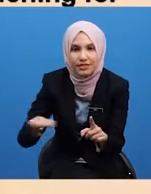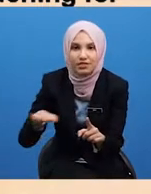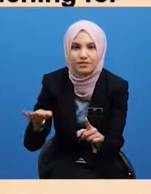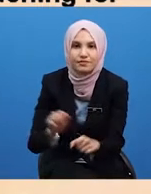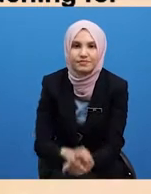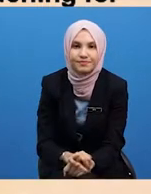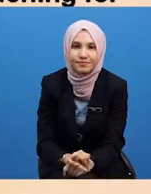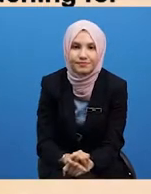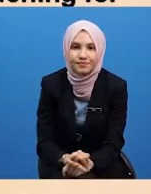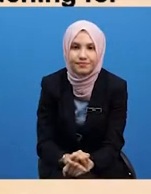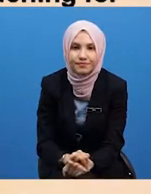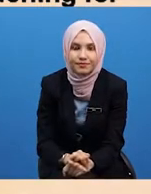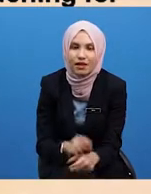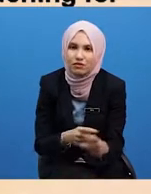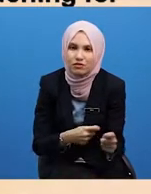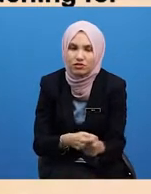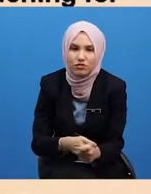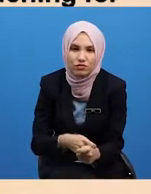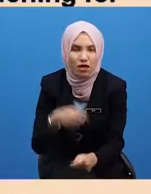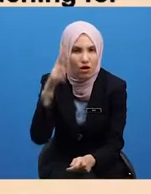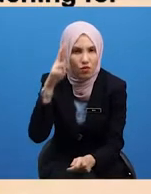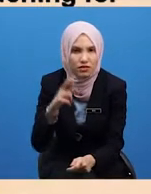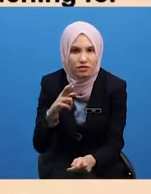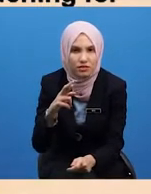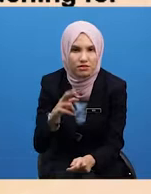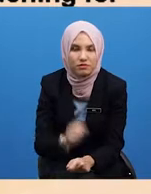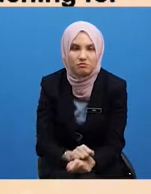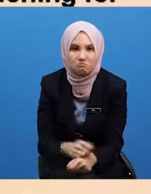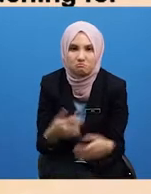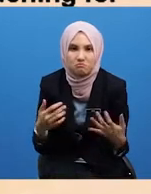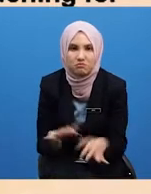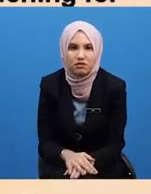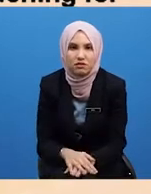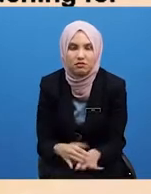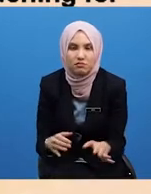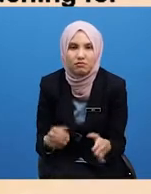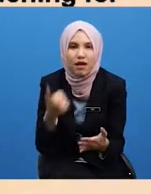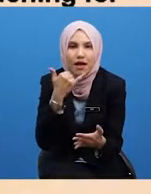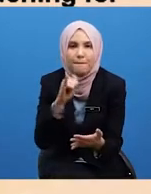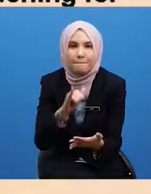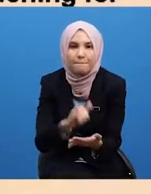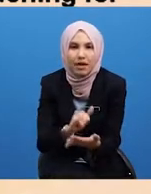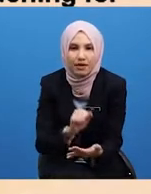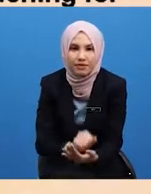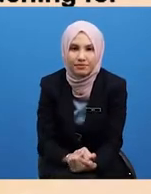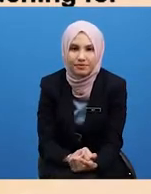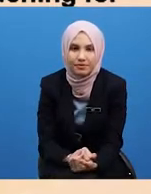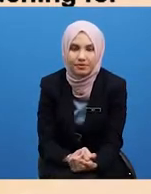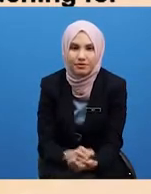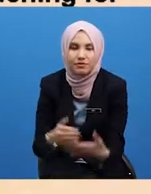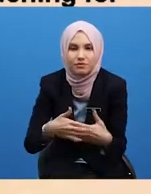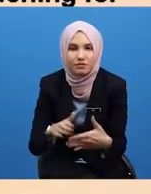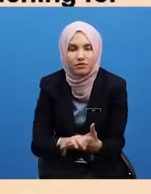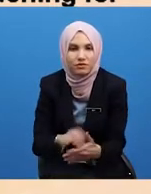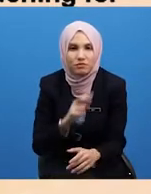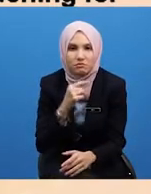He treats Richard with animosity and brushes Richard's interest aside when he